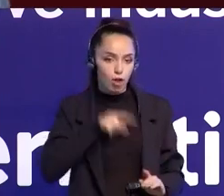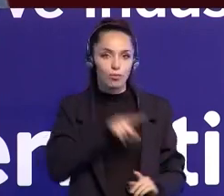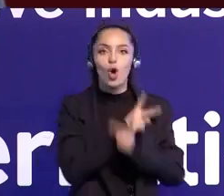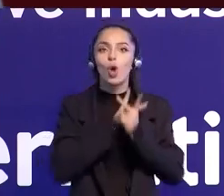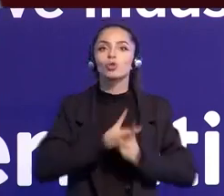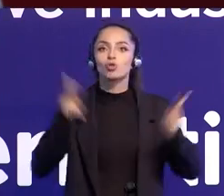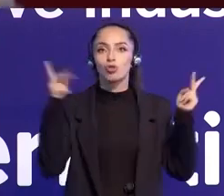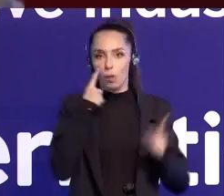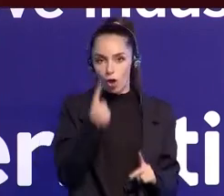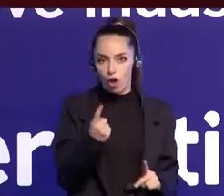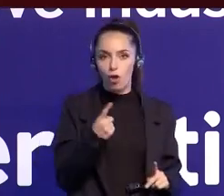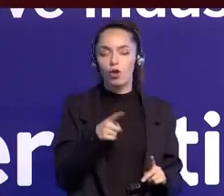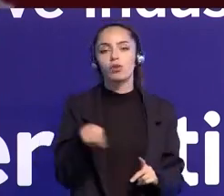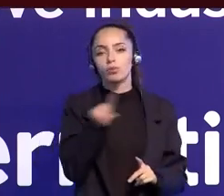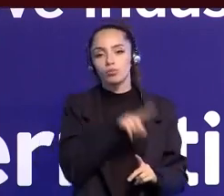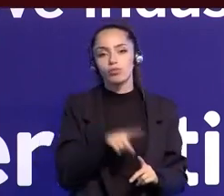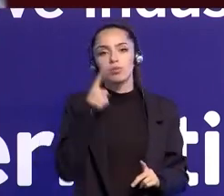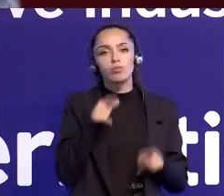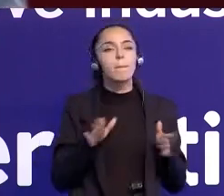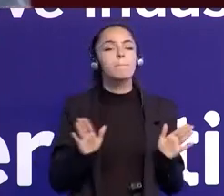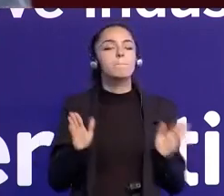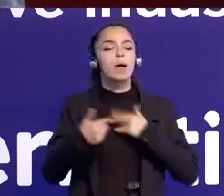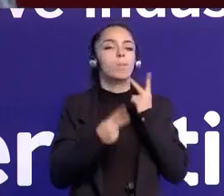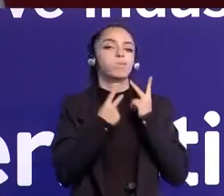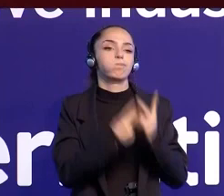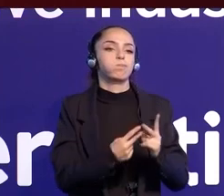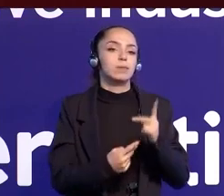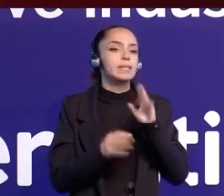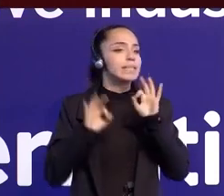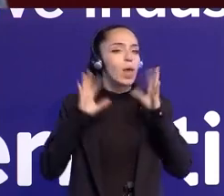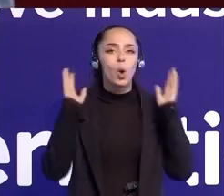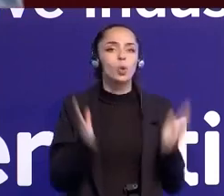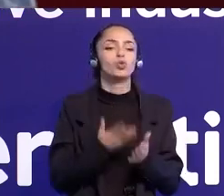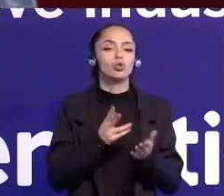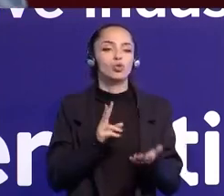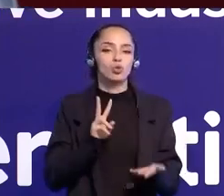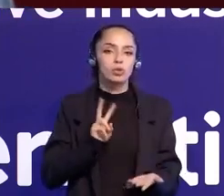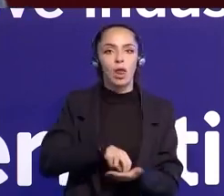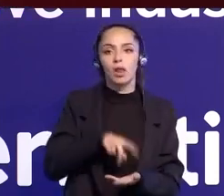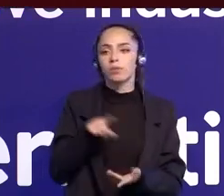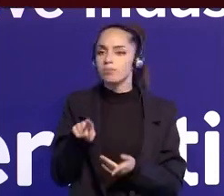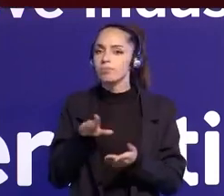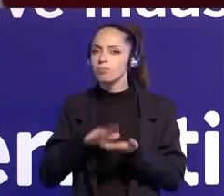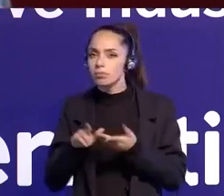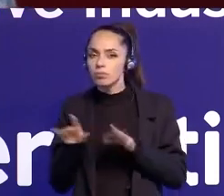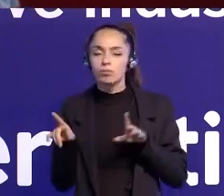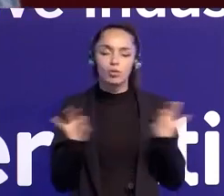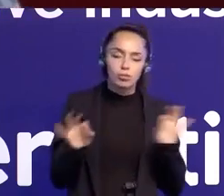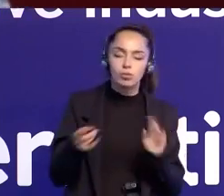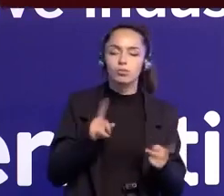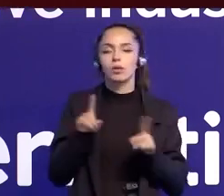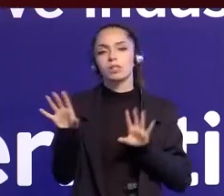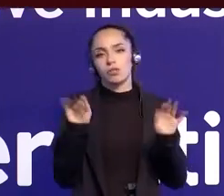working group identified main pillars to help Ukrainian creative